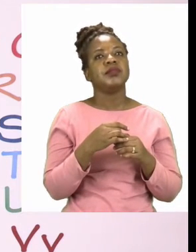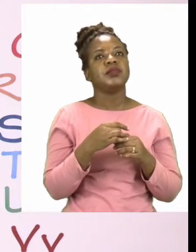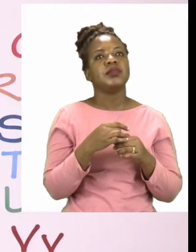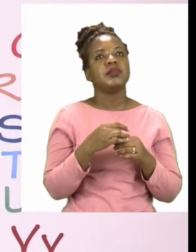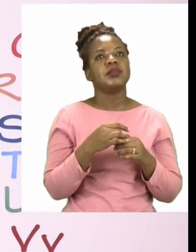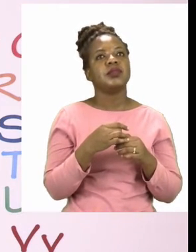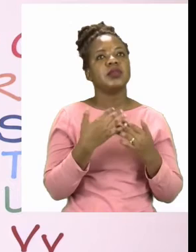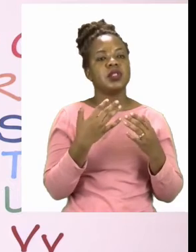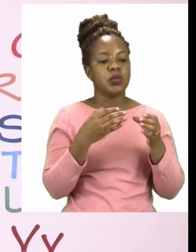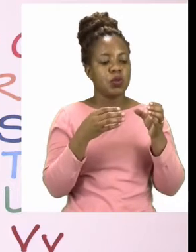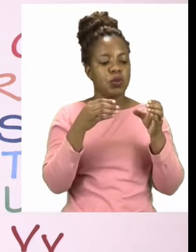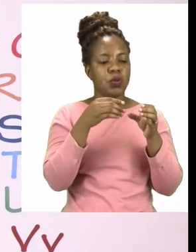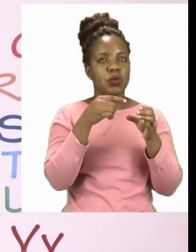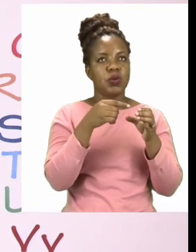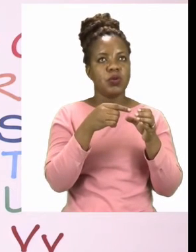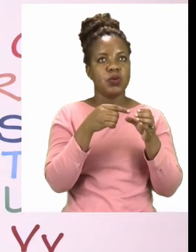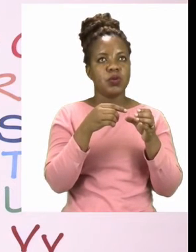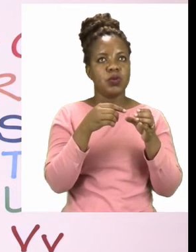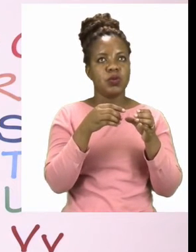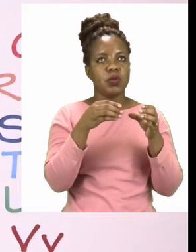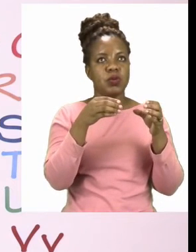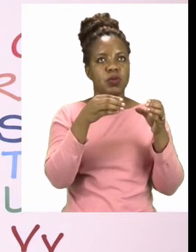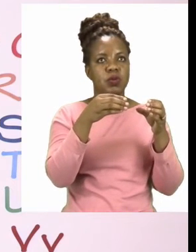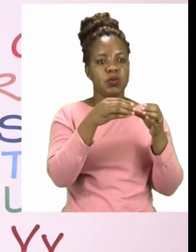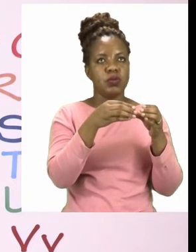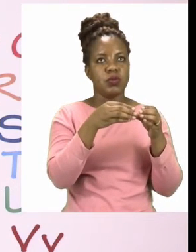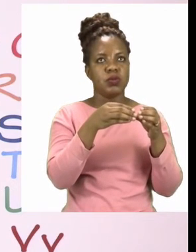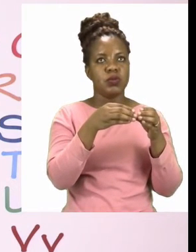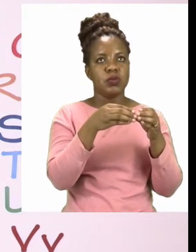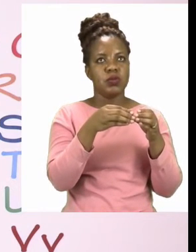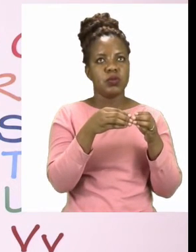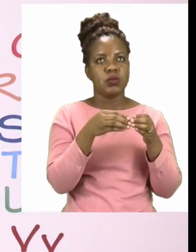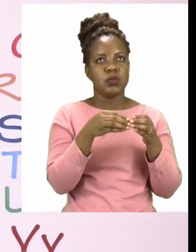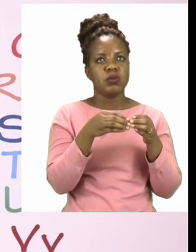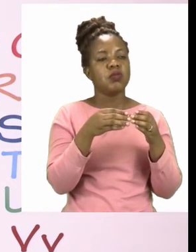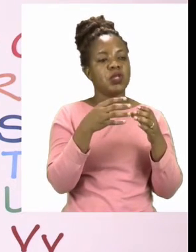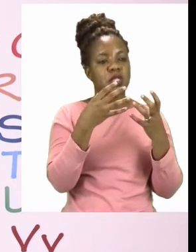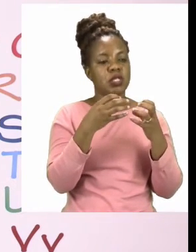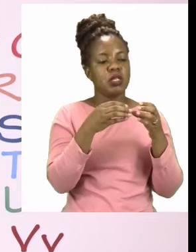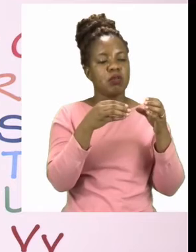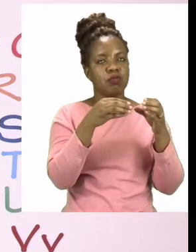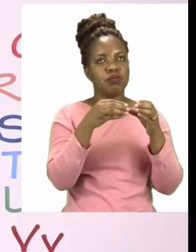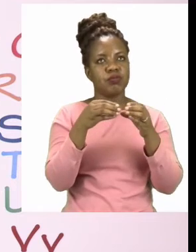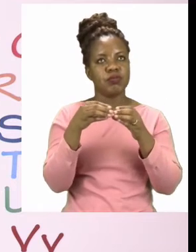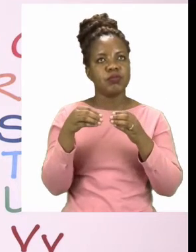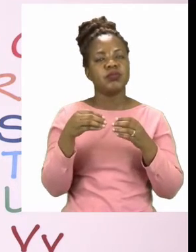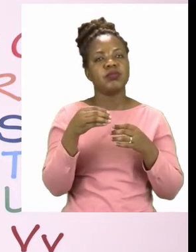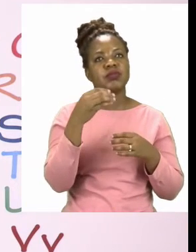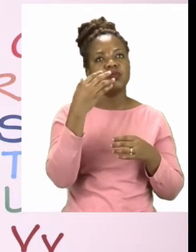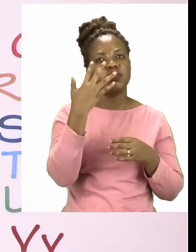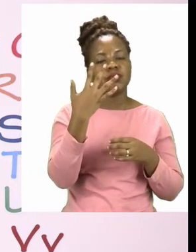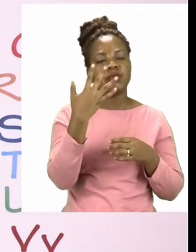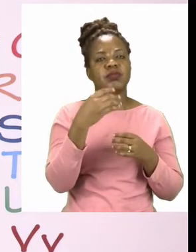sets of 3, which means each set will have 3, and we need 5 of them. So we're starting